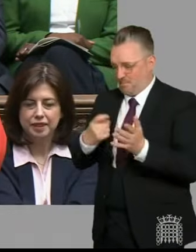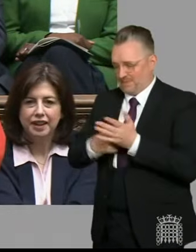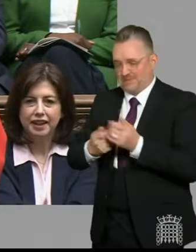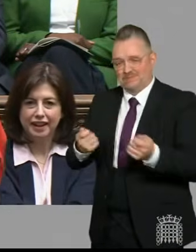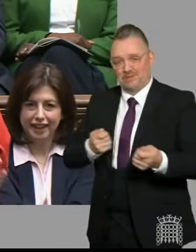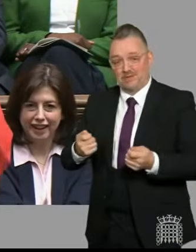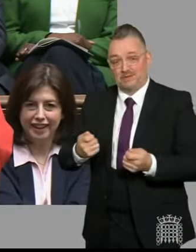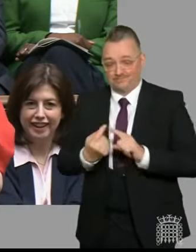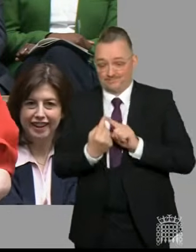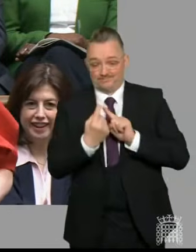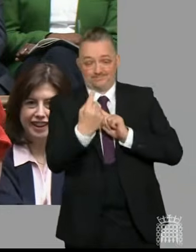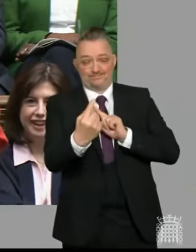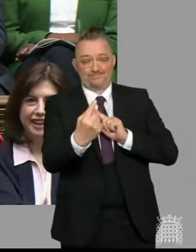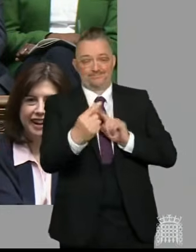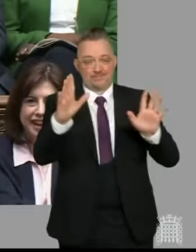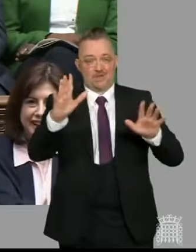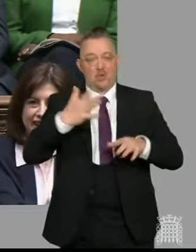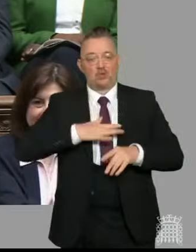arrangements, but